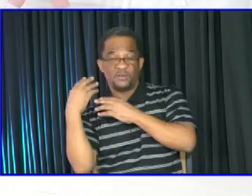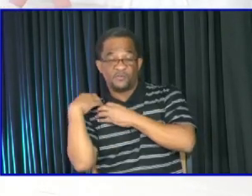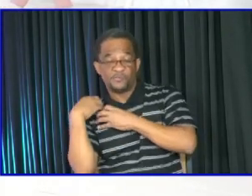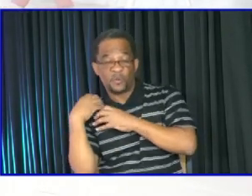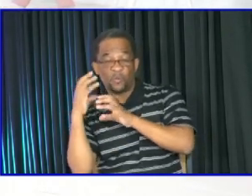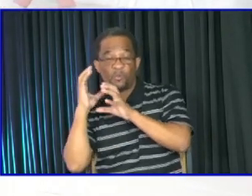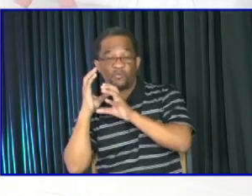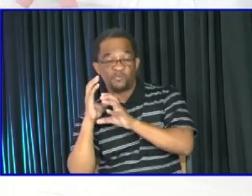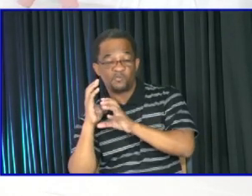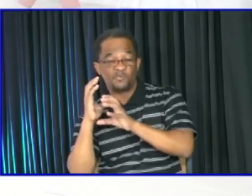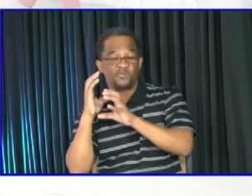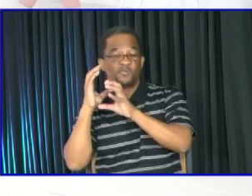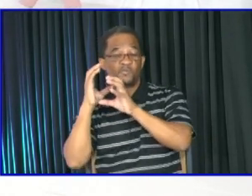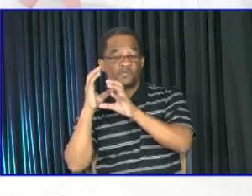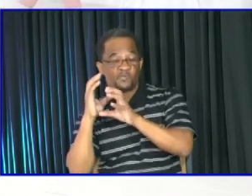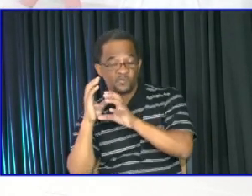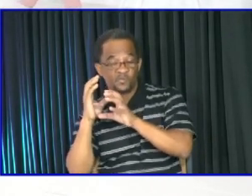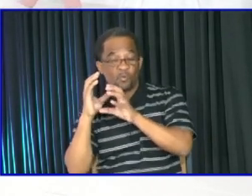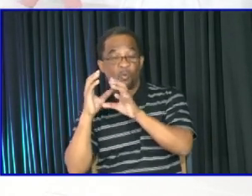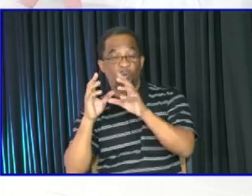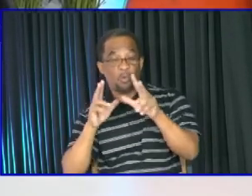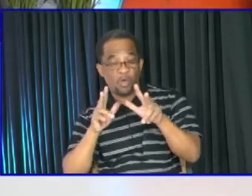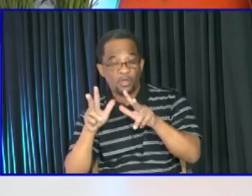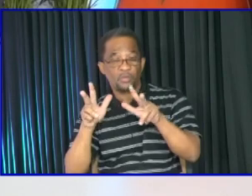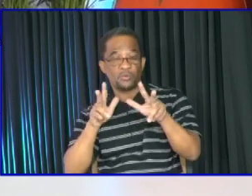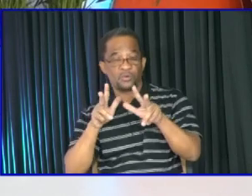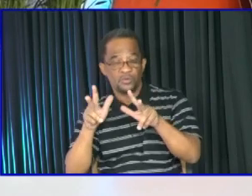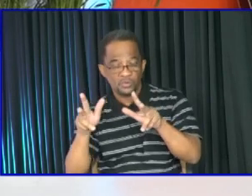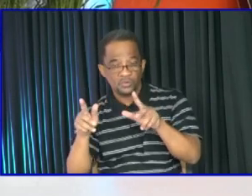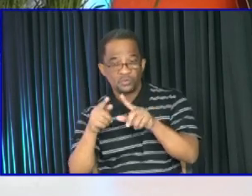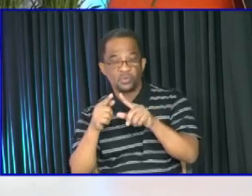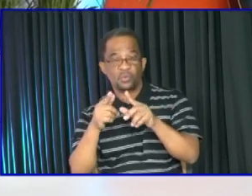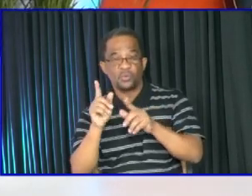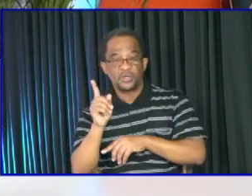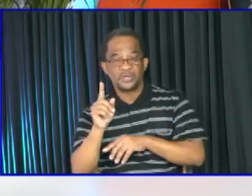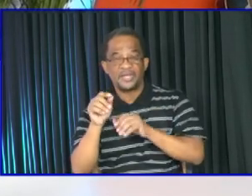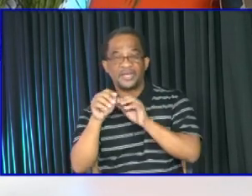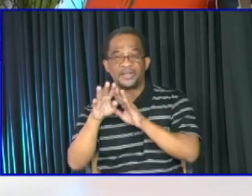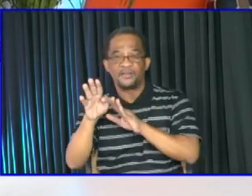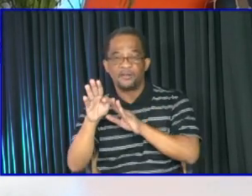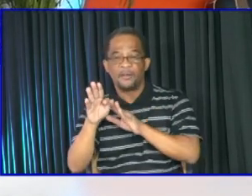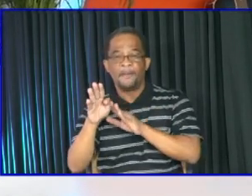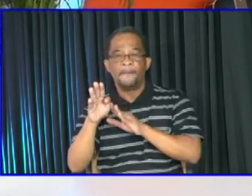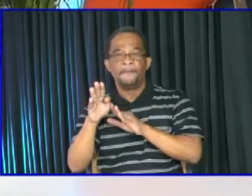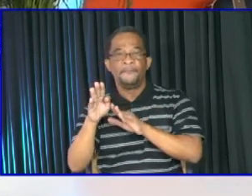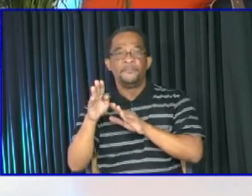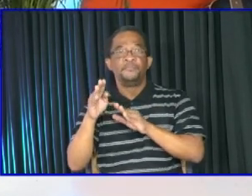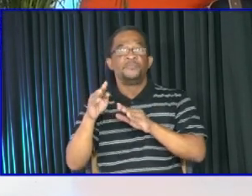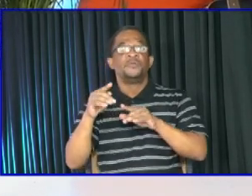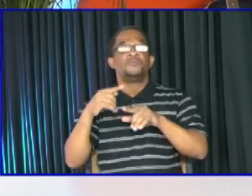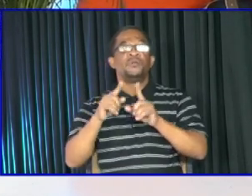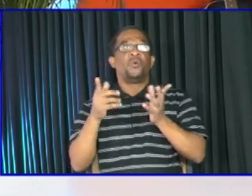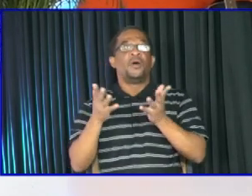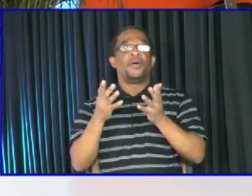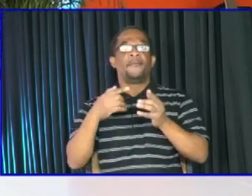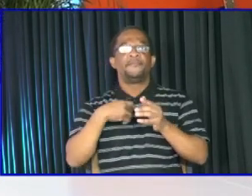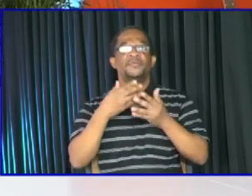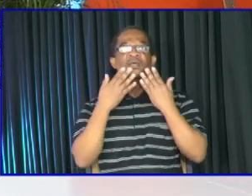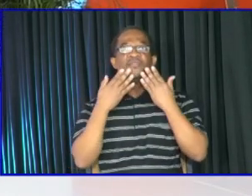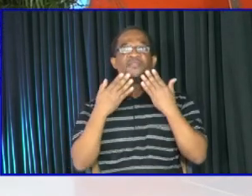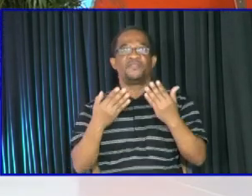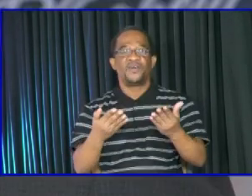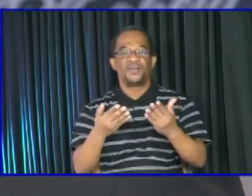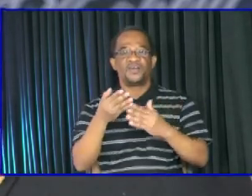He makes his way to Golgotha's hill. But I thank God that there was a black man